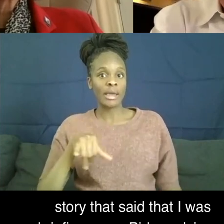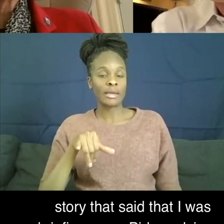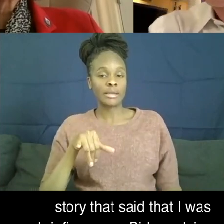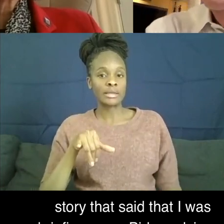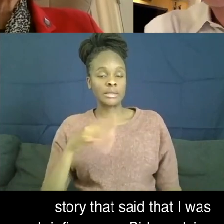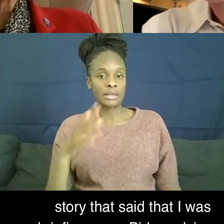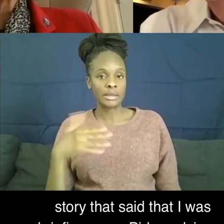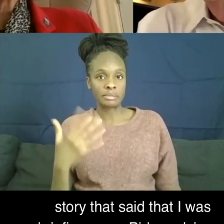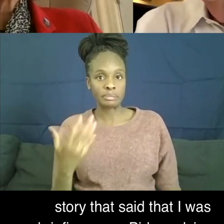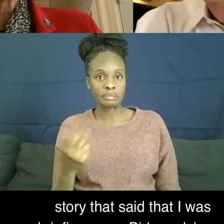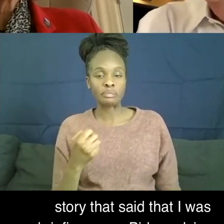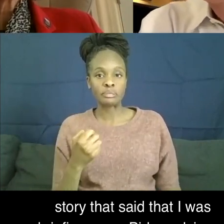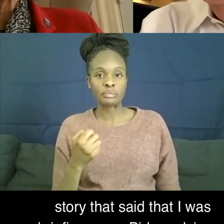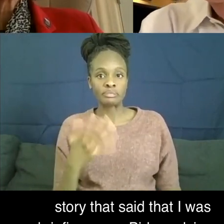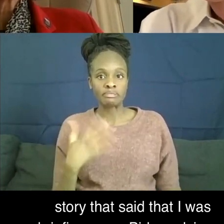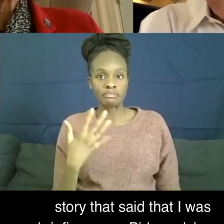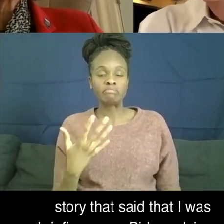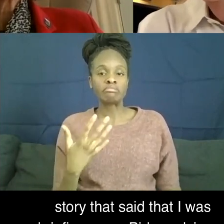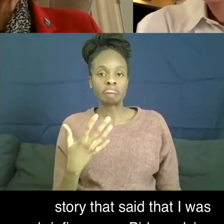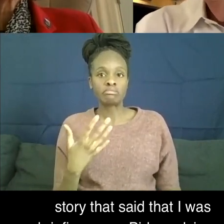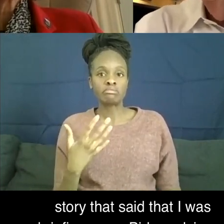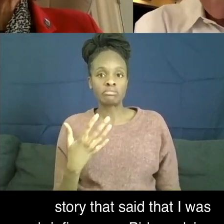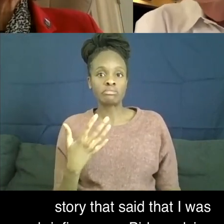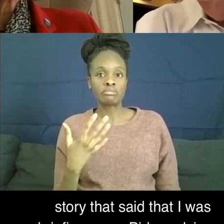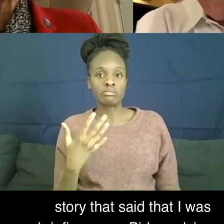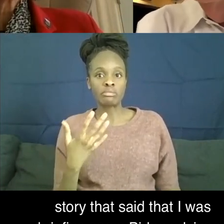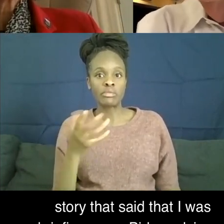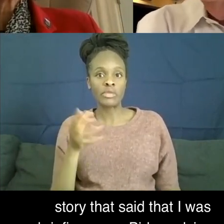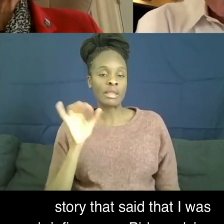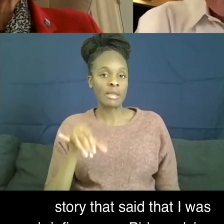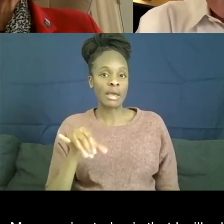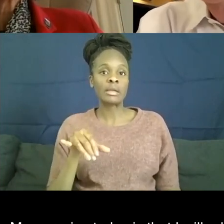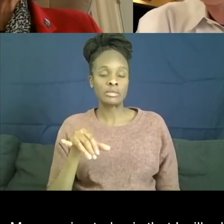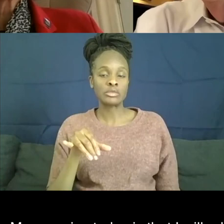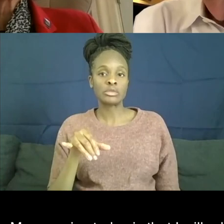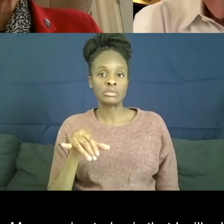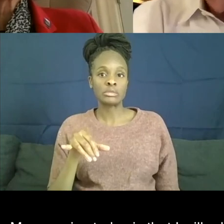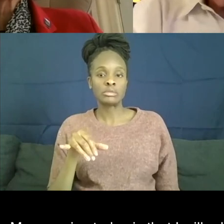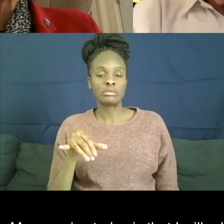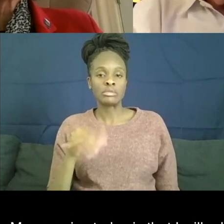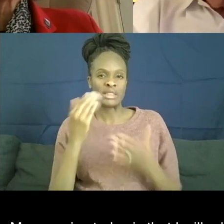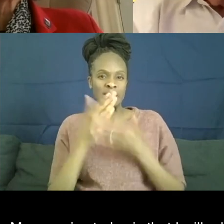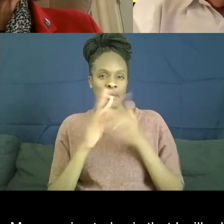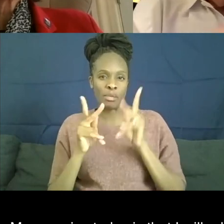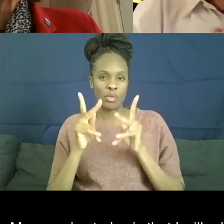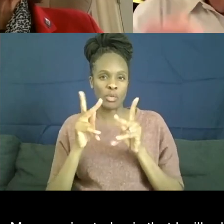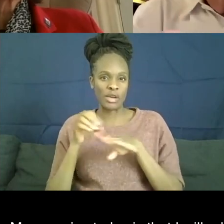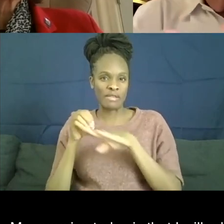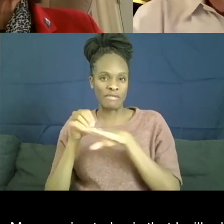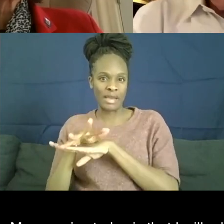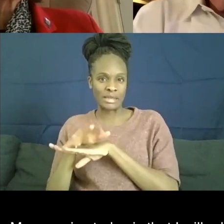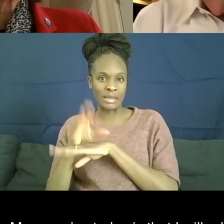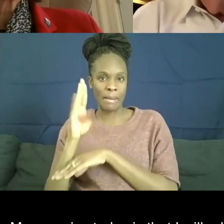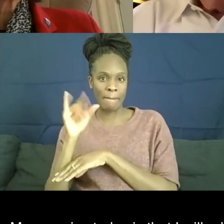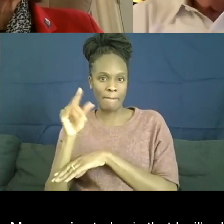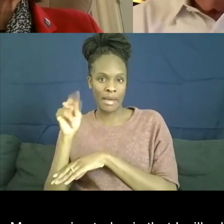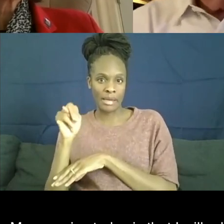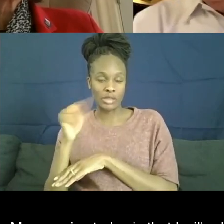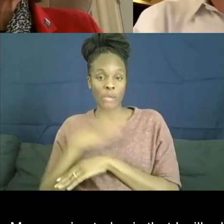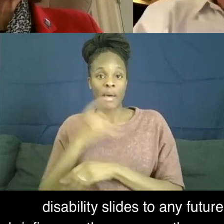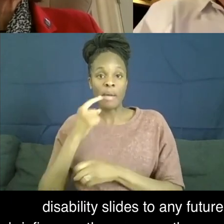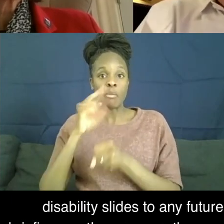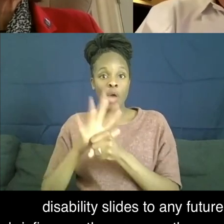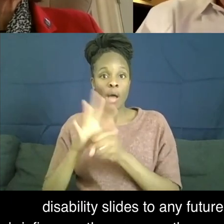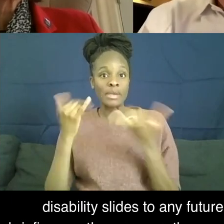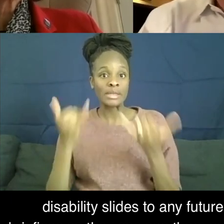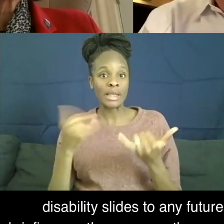the, uh, somebody, some, uh, you know, Biden advisors. I promise you, it's my promise today is that I will